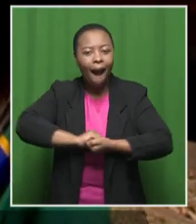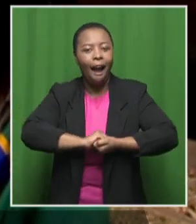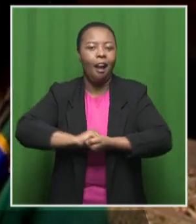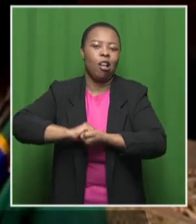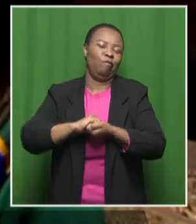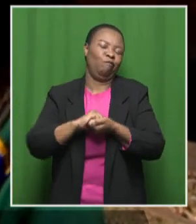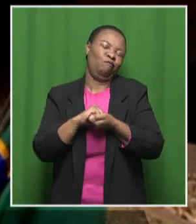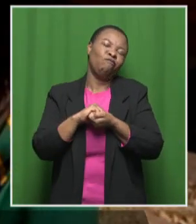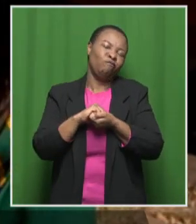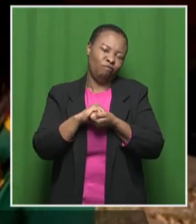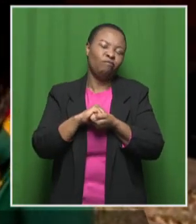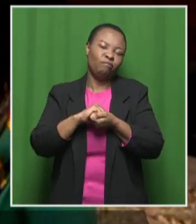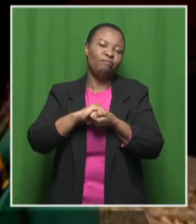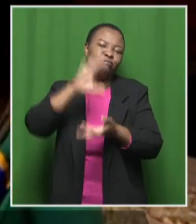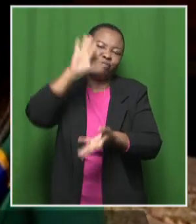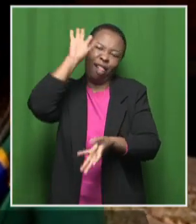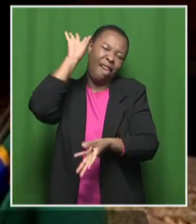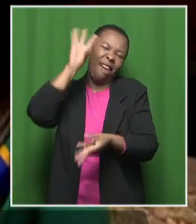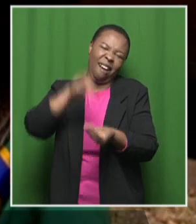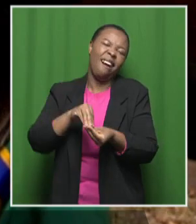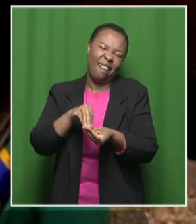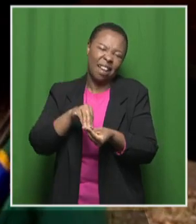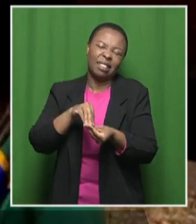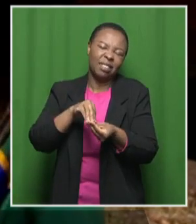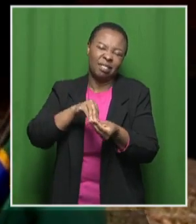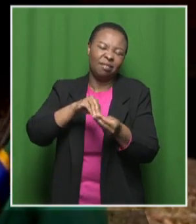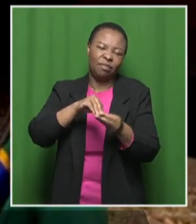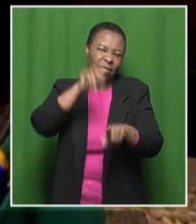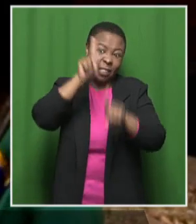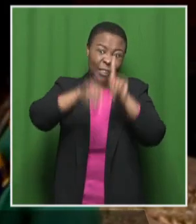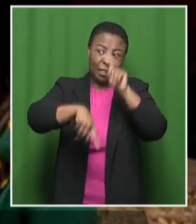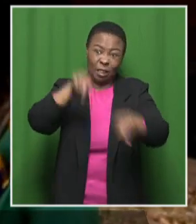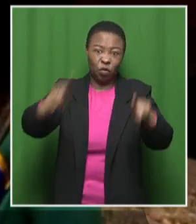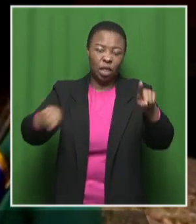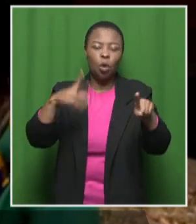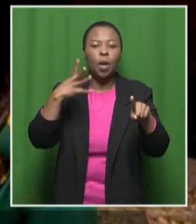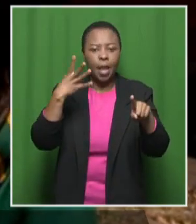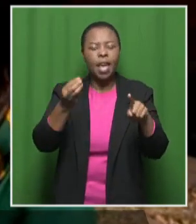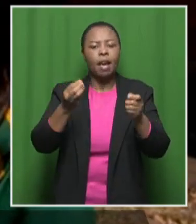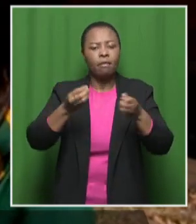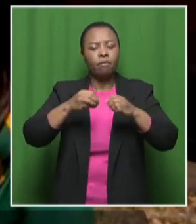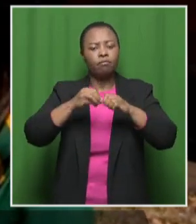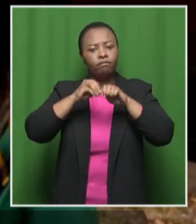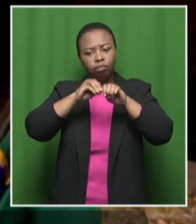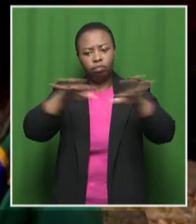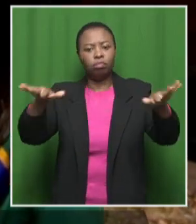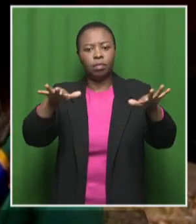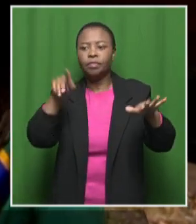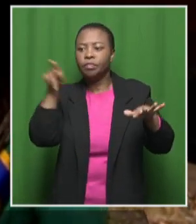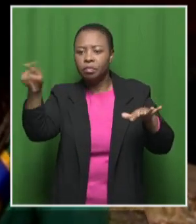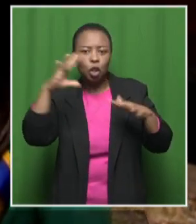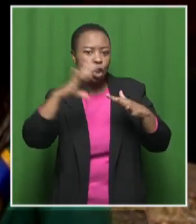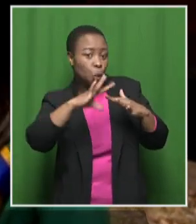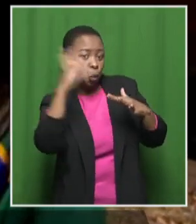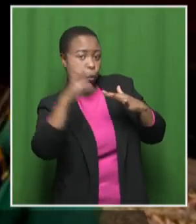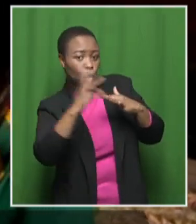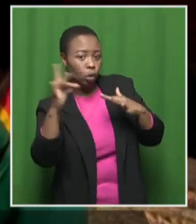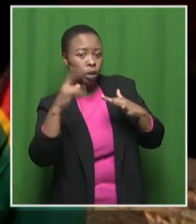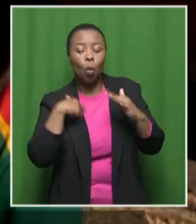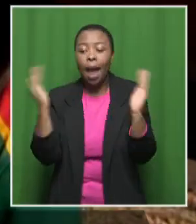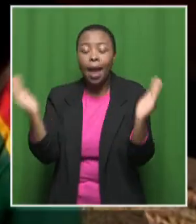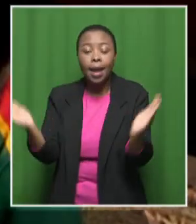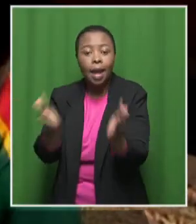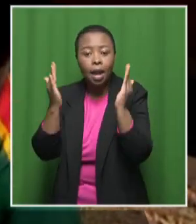a whole host of other codes here. So we give them a spectrum. They can choose. Everybody can. We want to encourage every learner